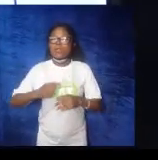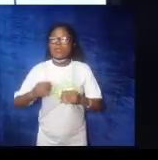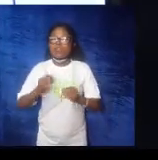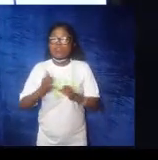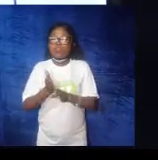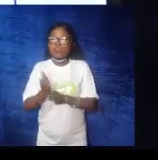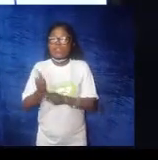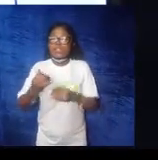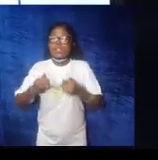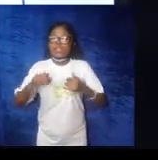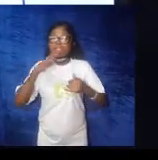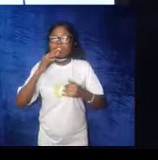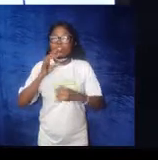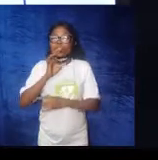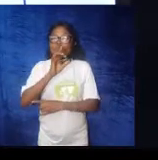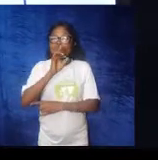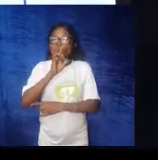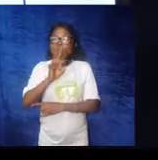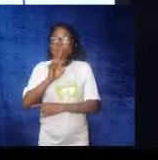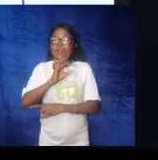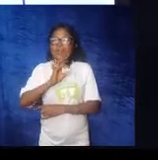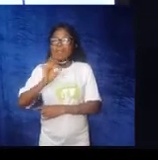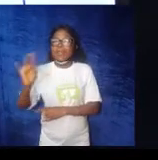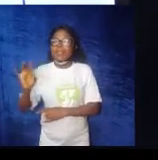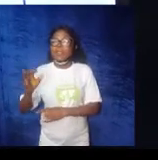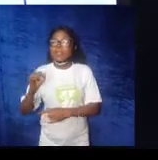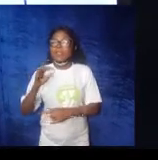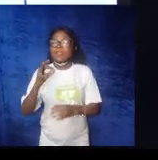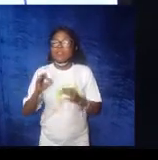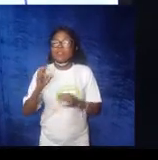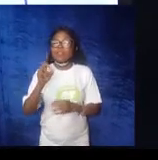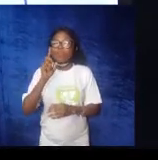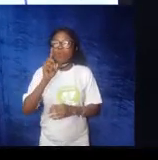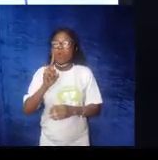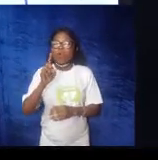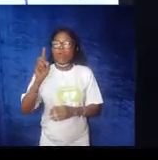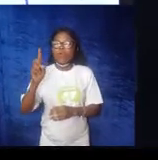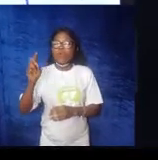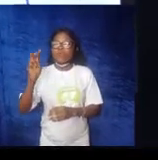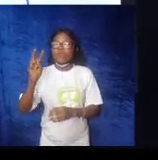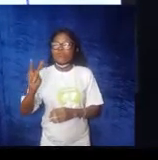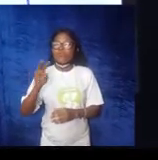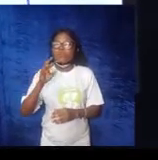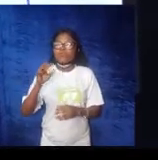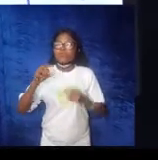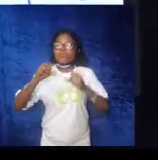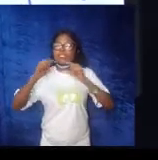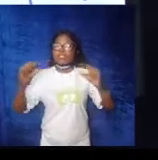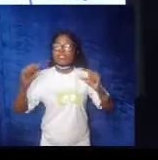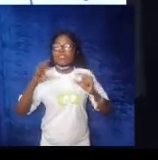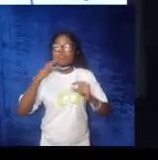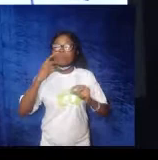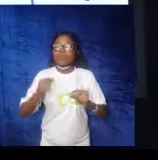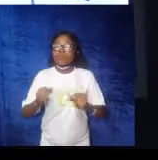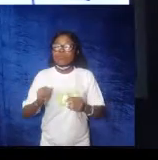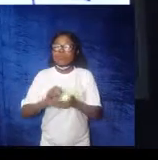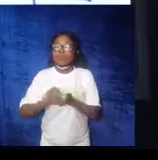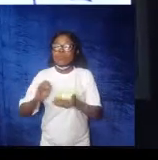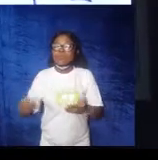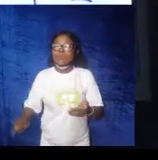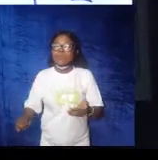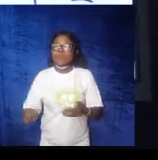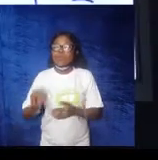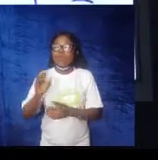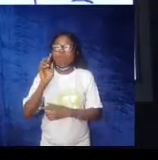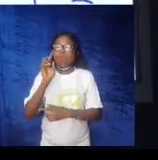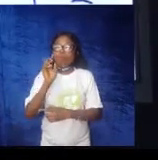angles on a straight line is 180 degrees. So if this is 112, the remaining we have to subtract from 180 to